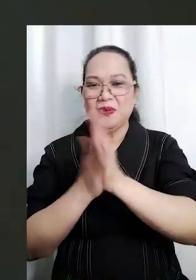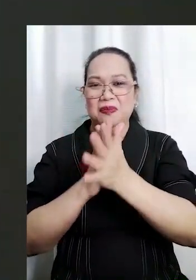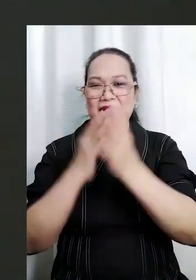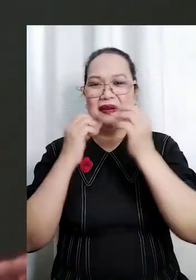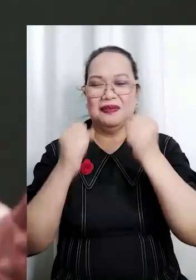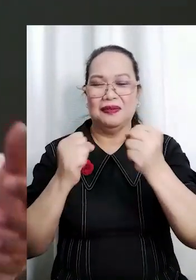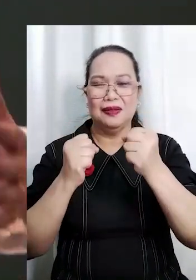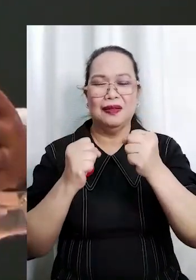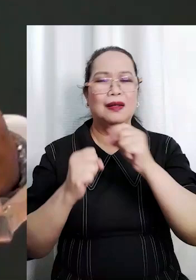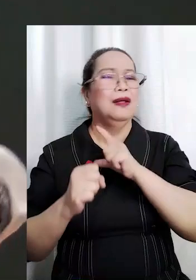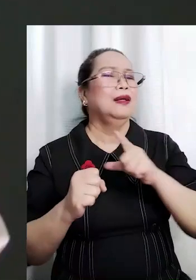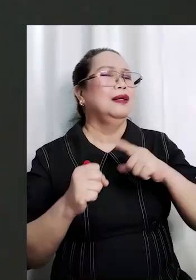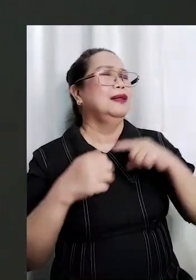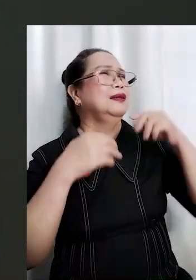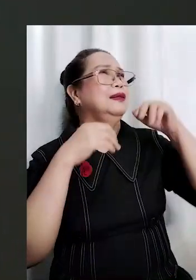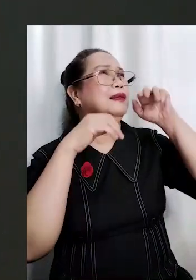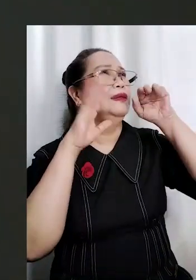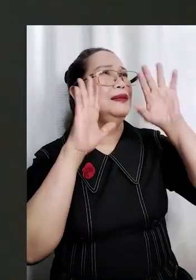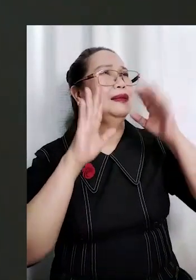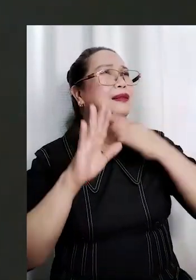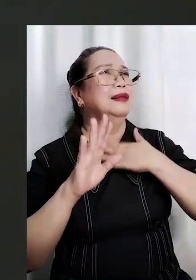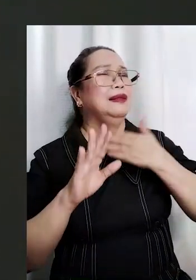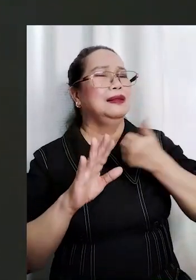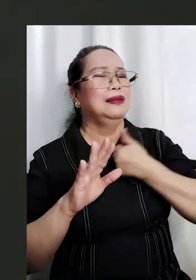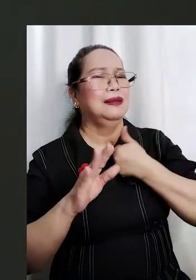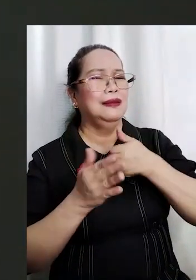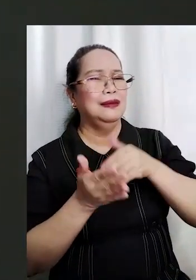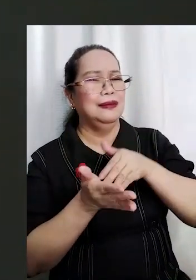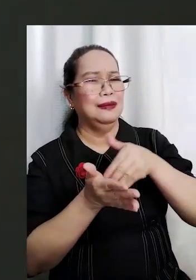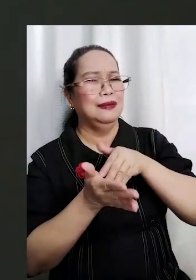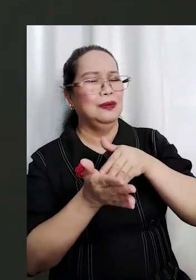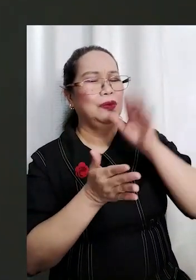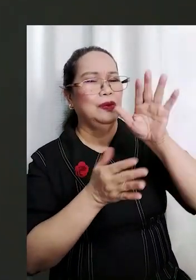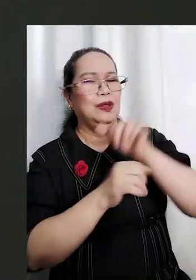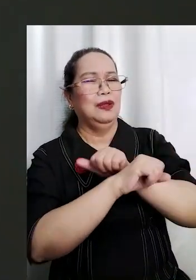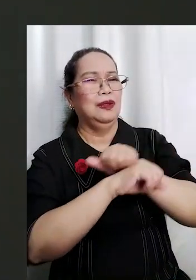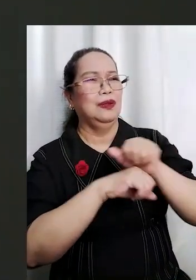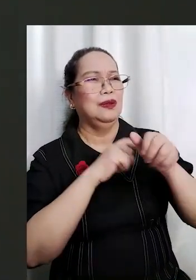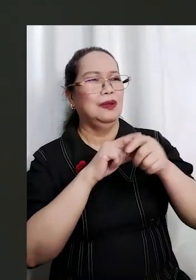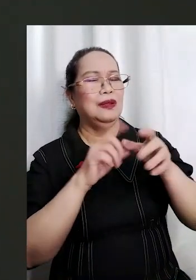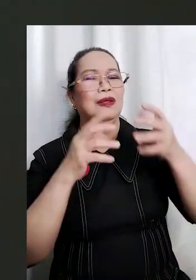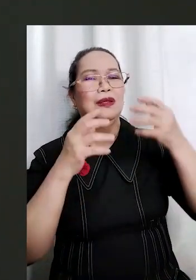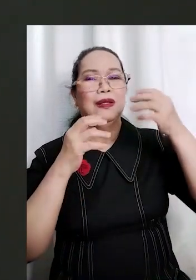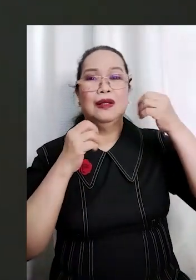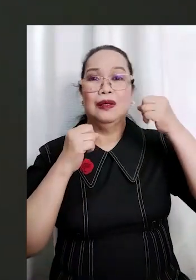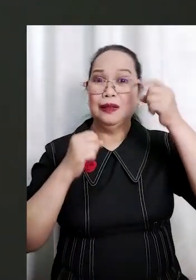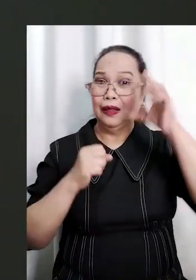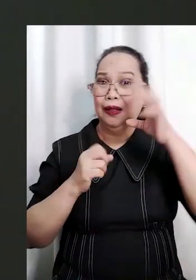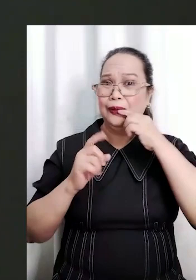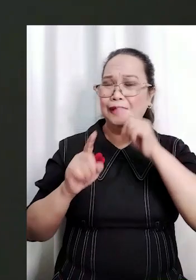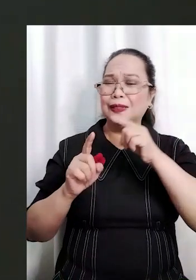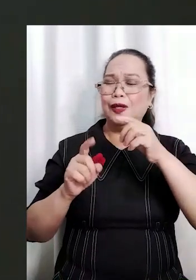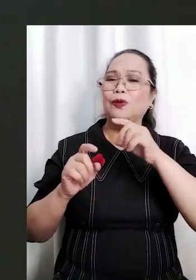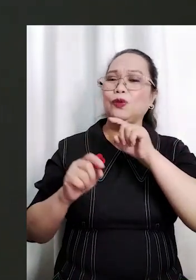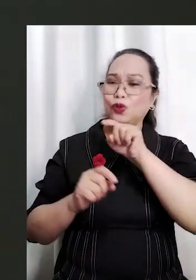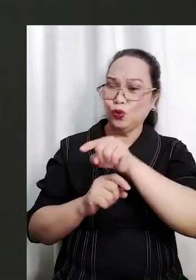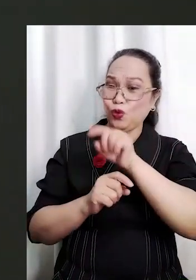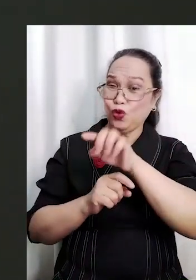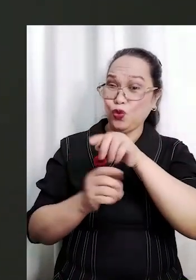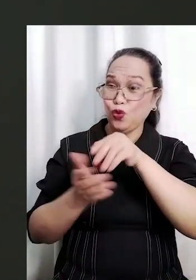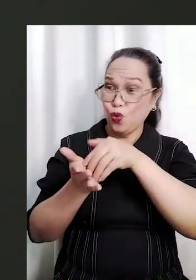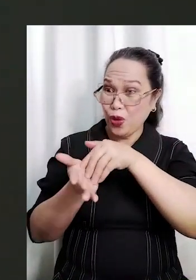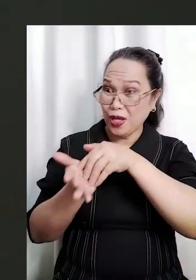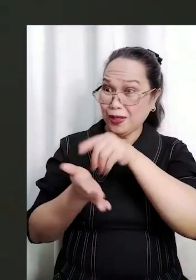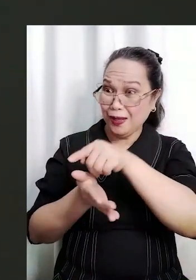magiging dialogue na, "Lord, I just surrender myself and that I'll be weak in your arms. And my strength is made